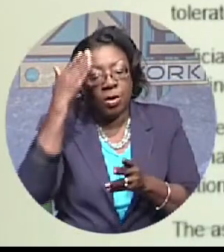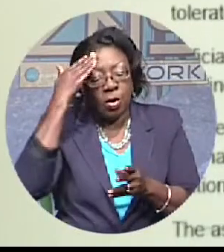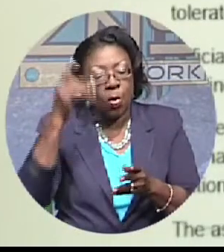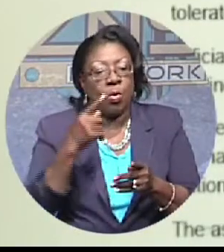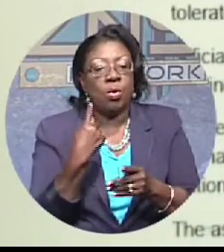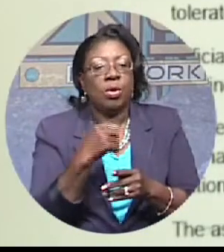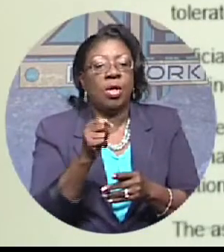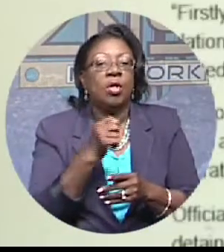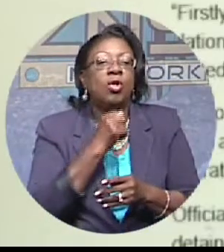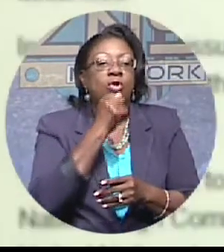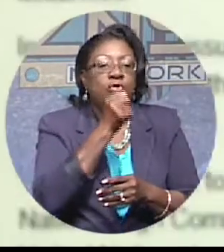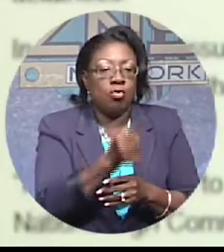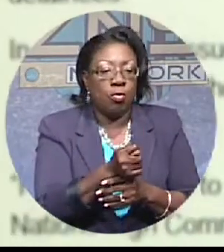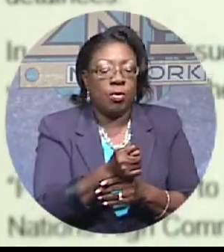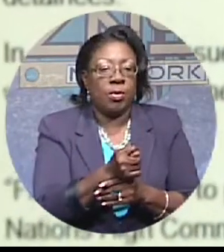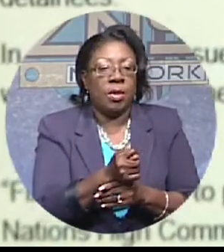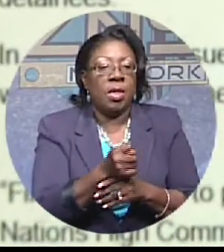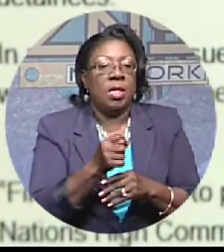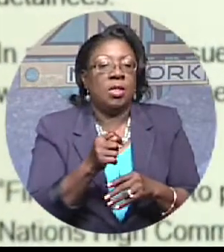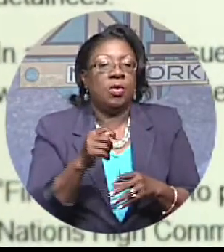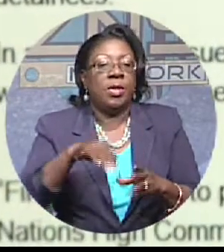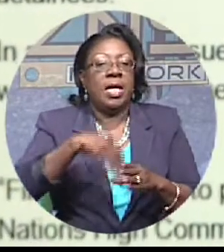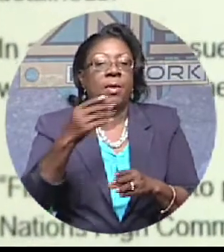out saying